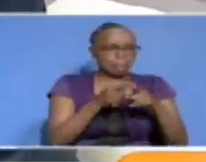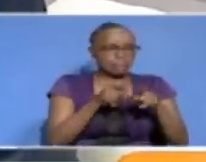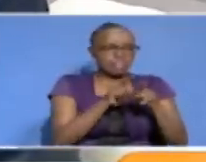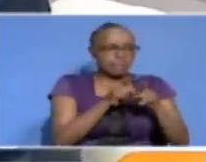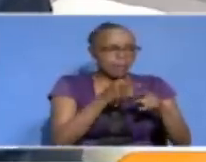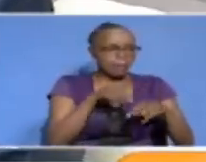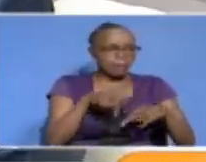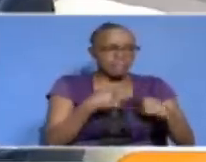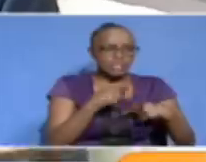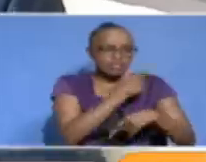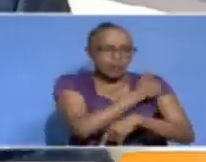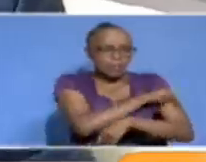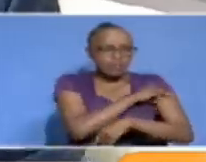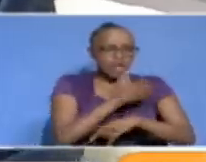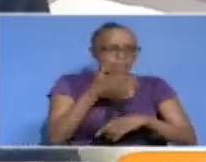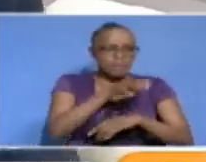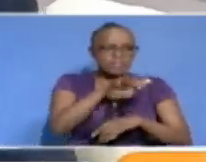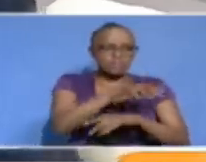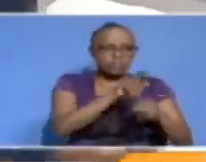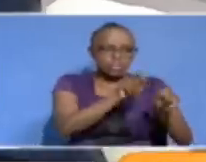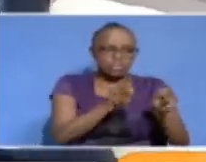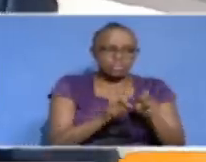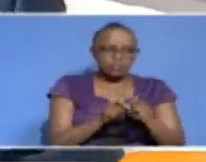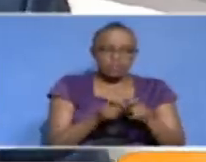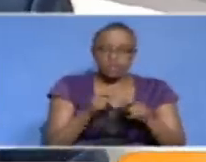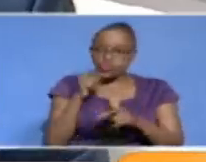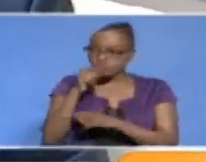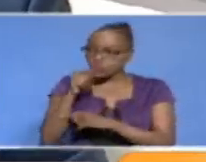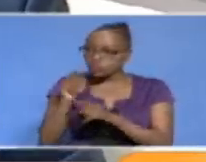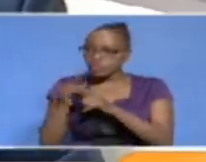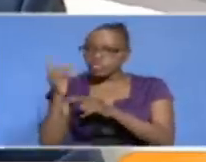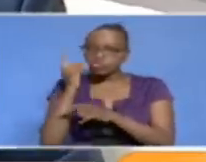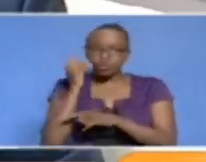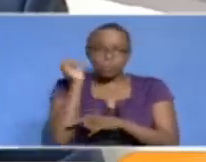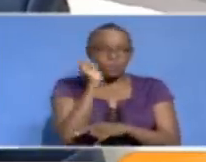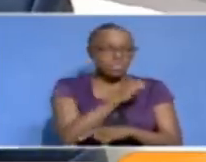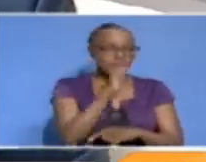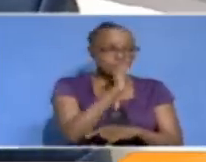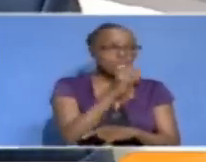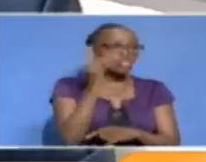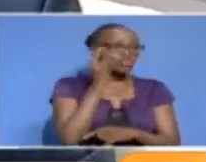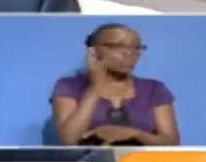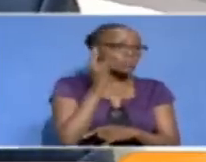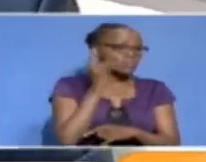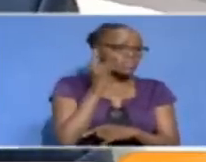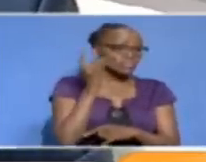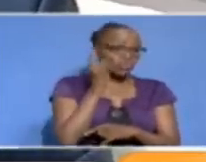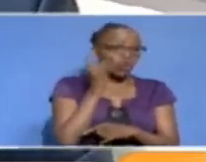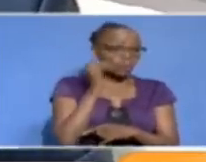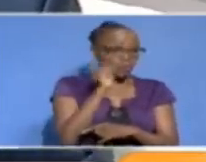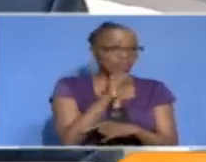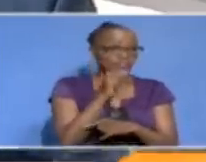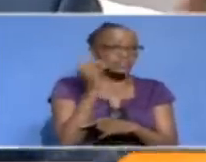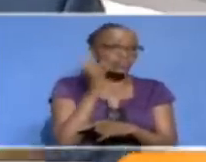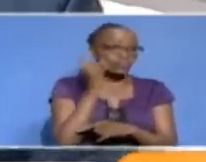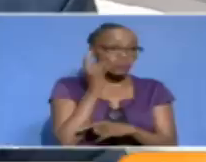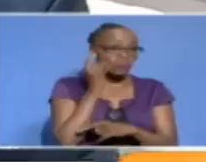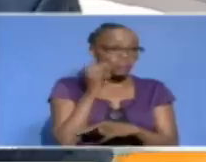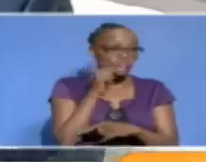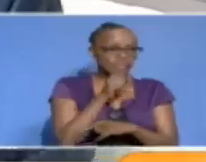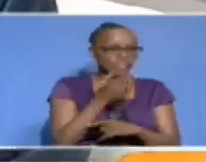what? Basketball. Where? My dormitory, yes. Dormitory captain, yeah. That